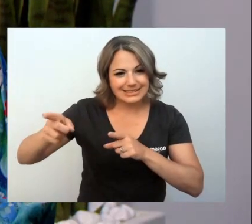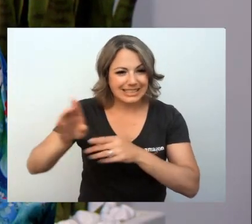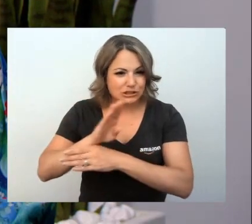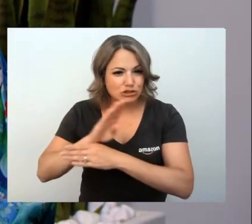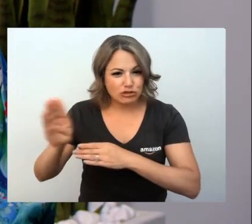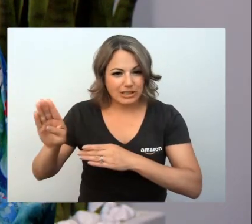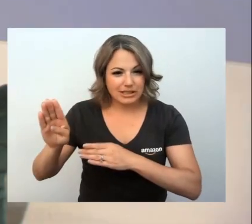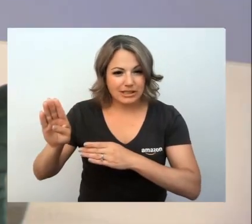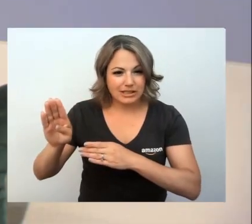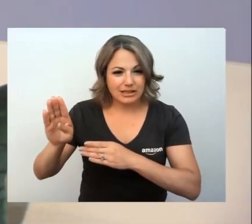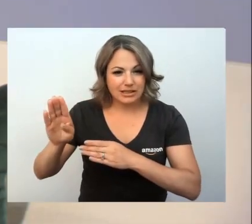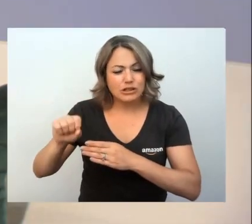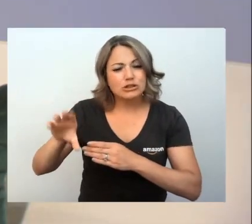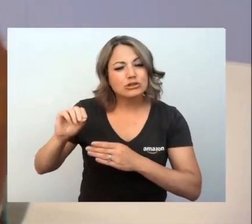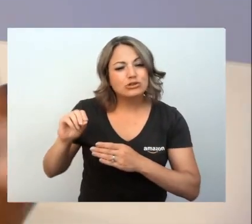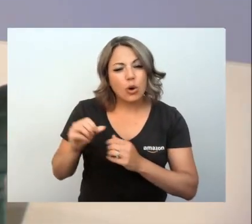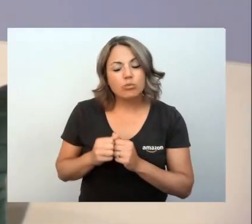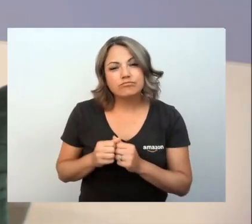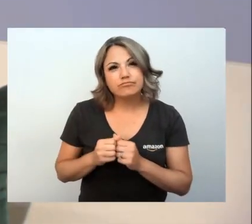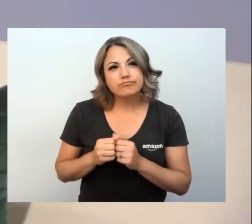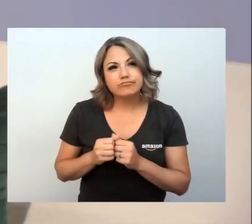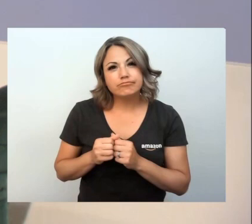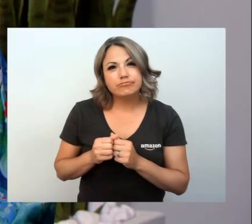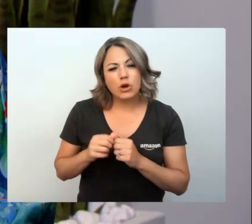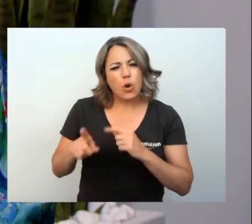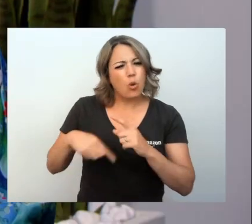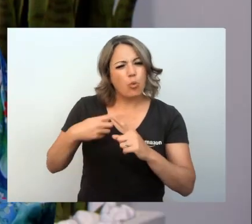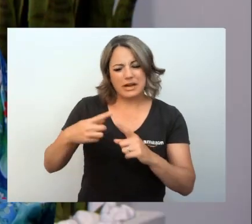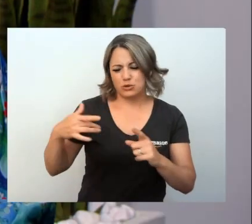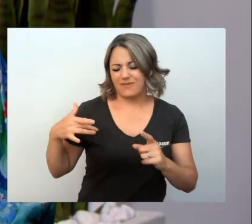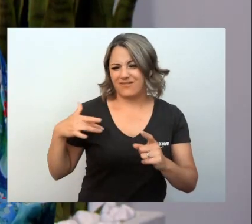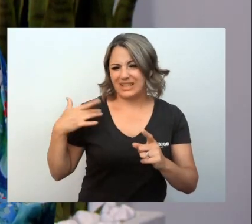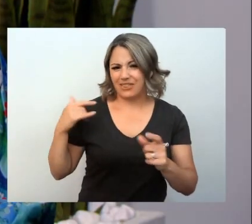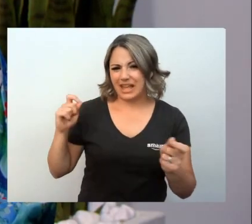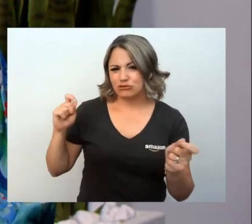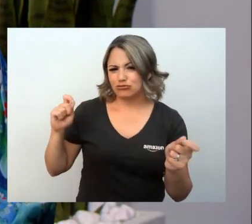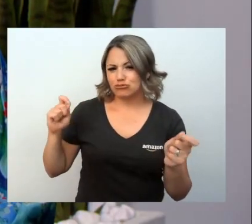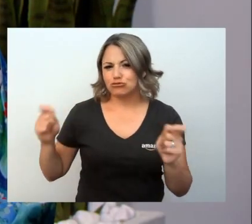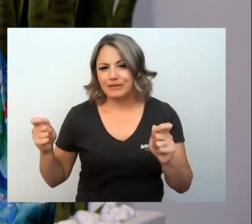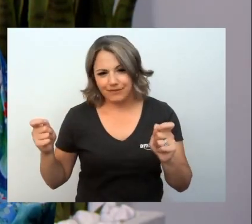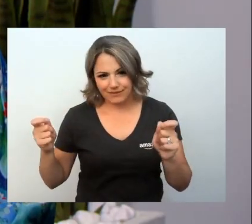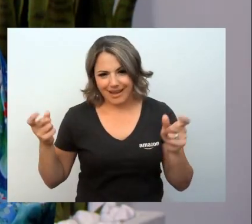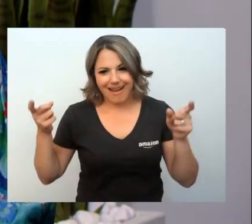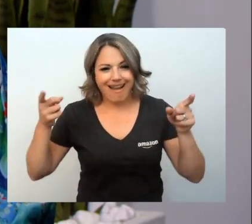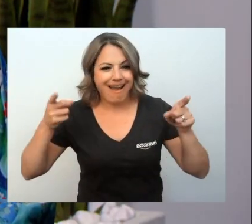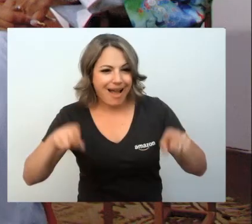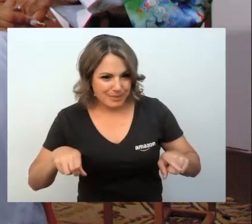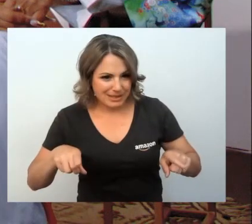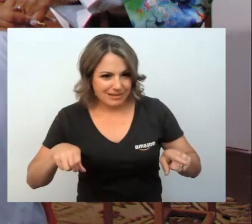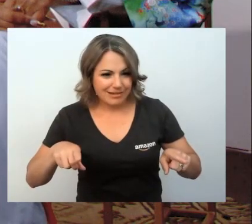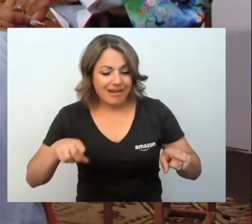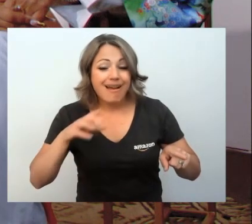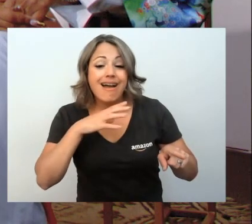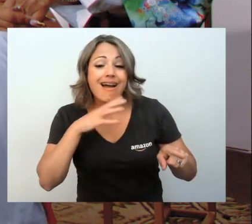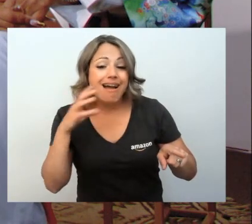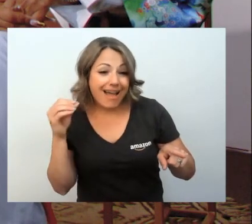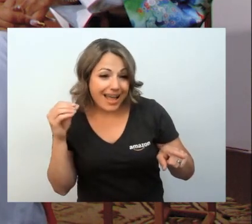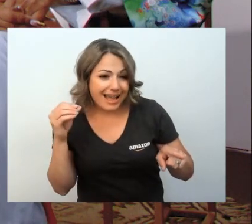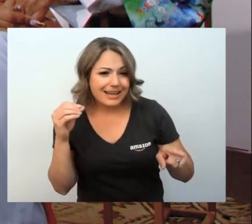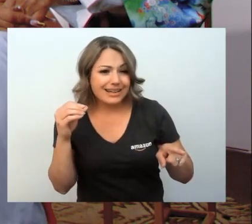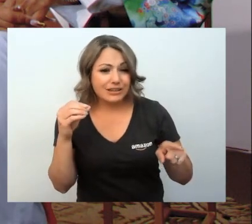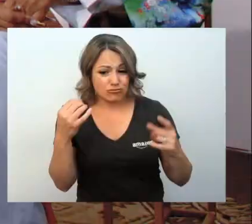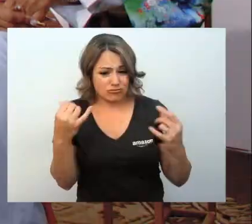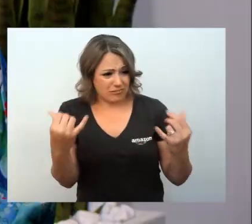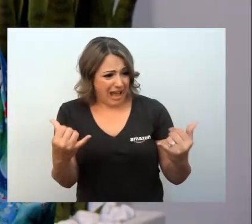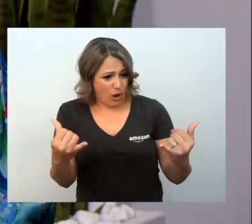believe when do you believe that shift took place? And what other changes do you believe are